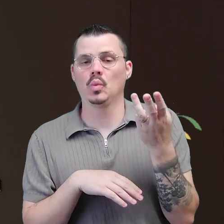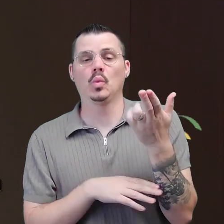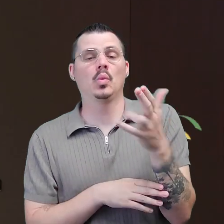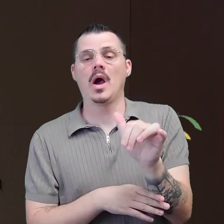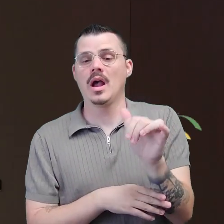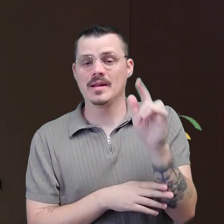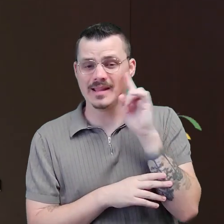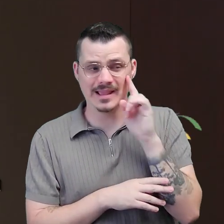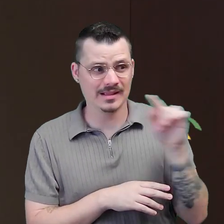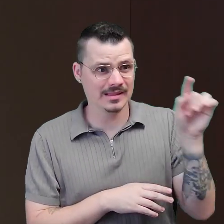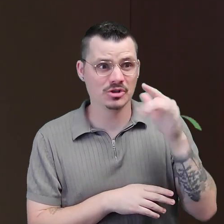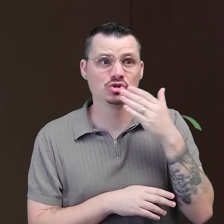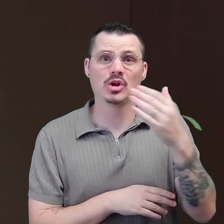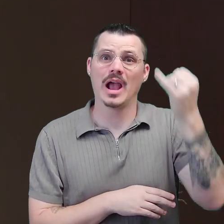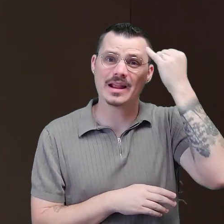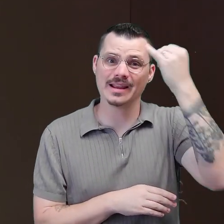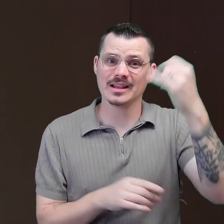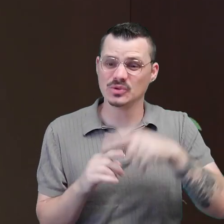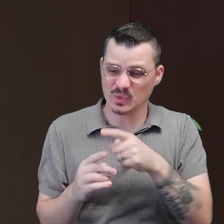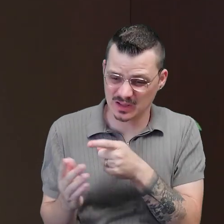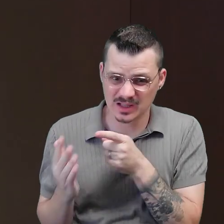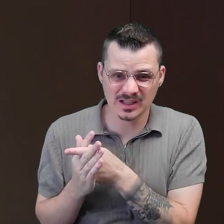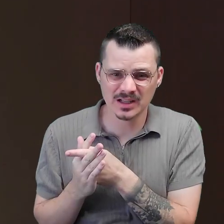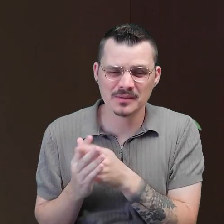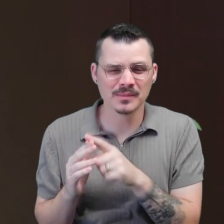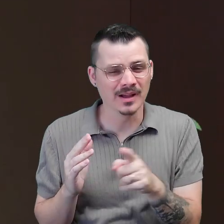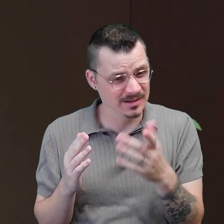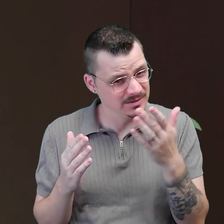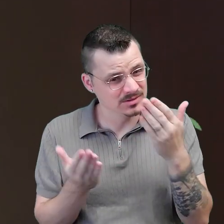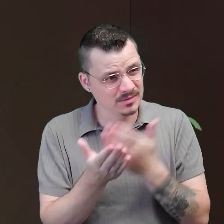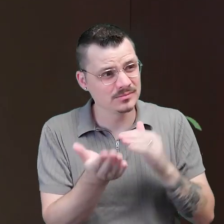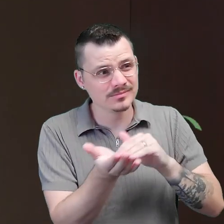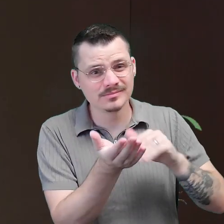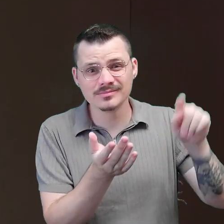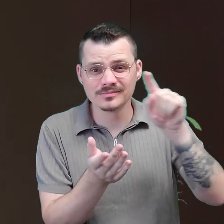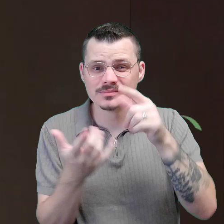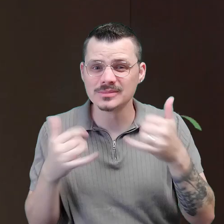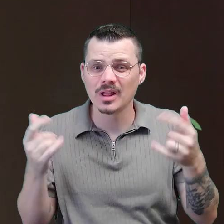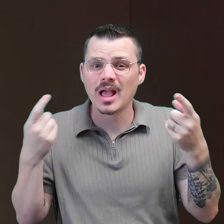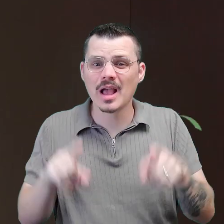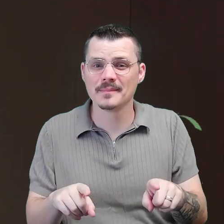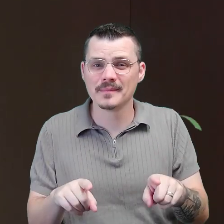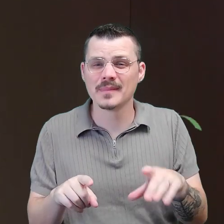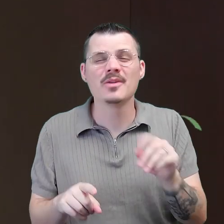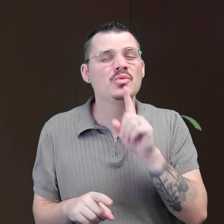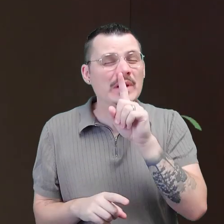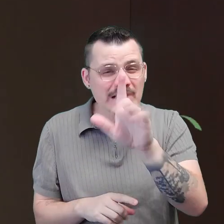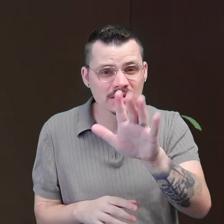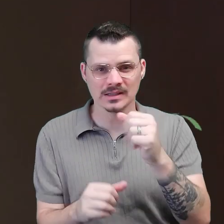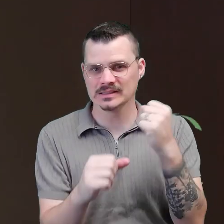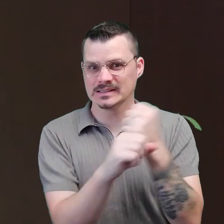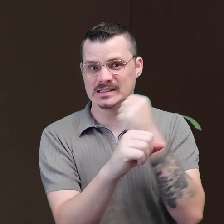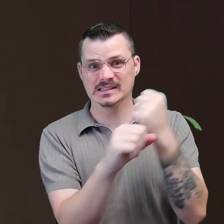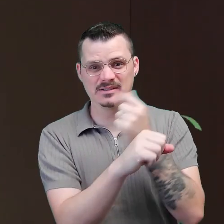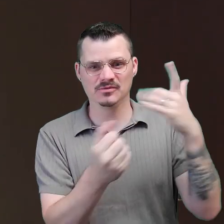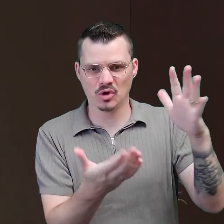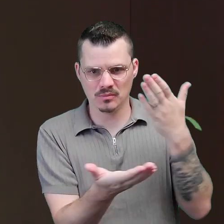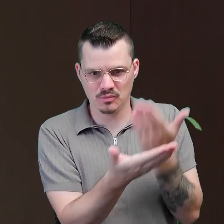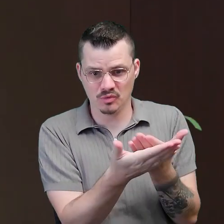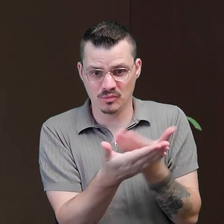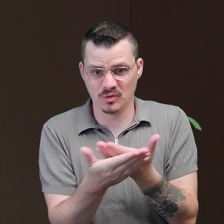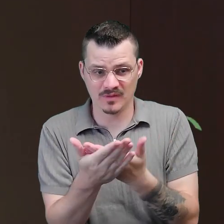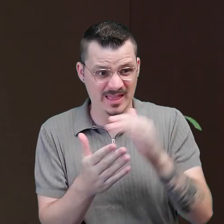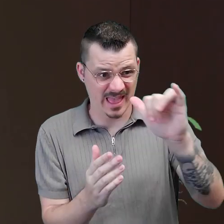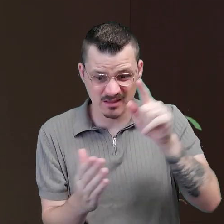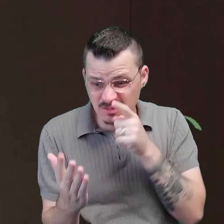why anybody thinks that's a good idea, but it still does happen, doesn't it? And it's statistically proven to